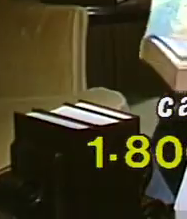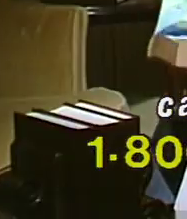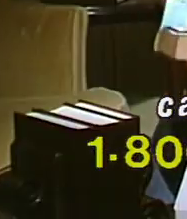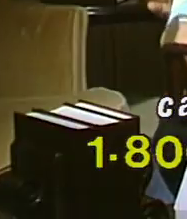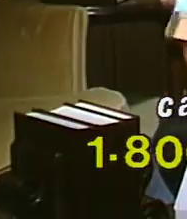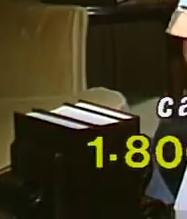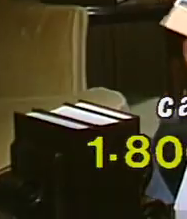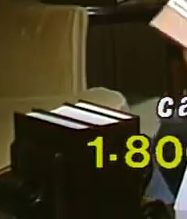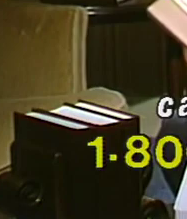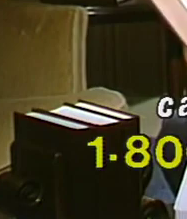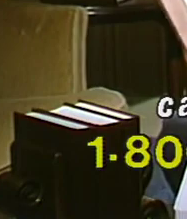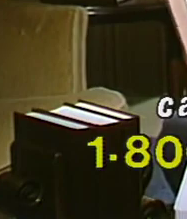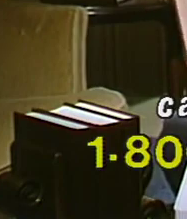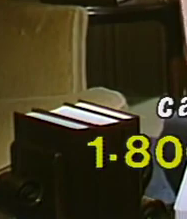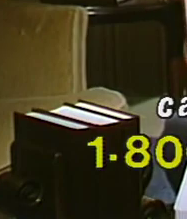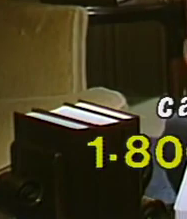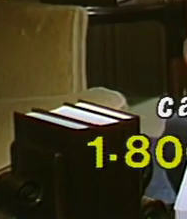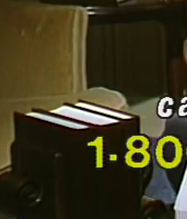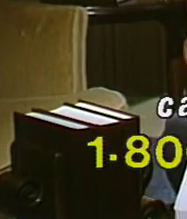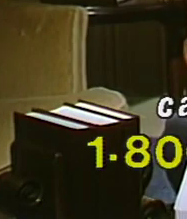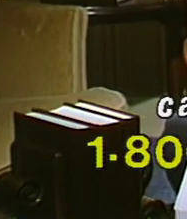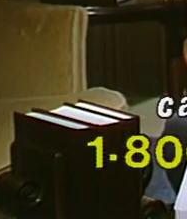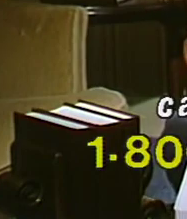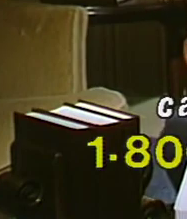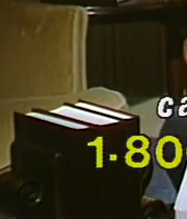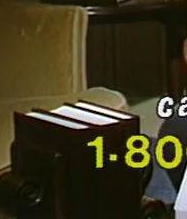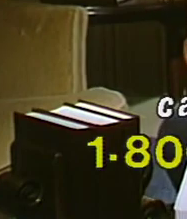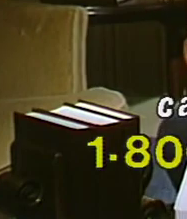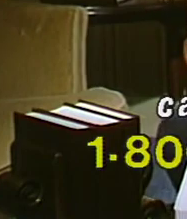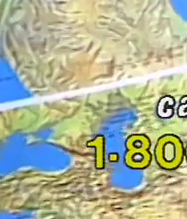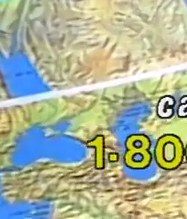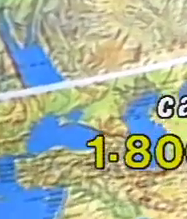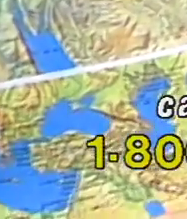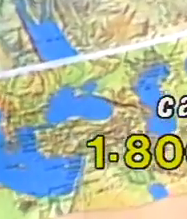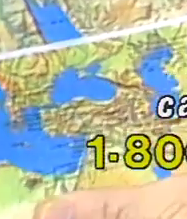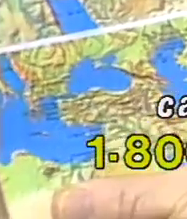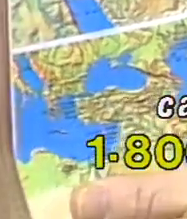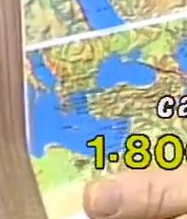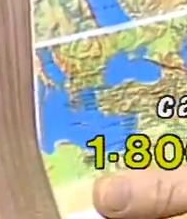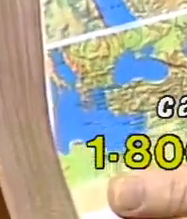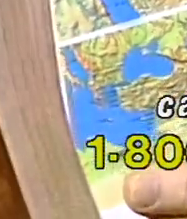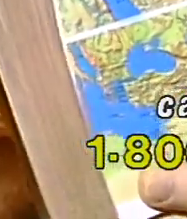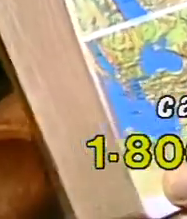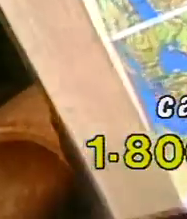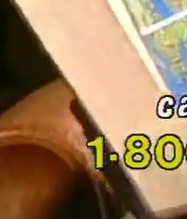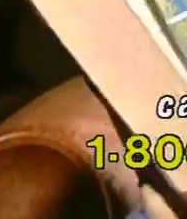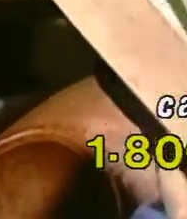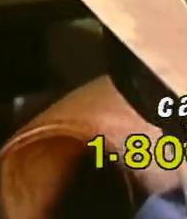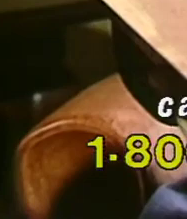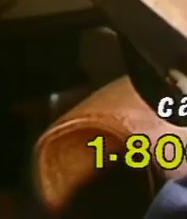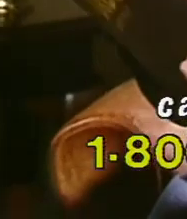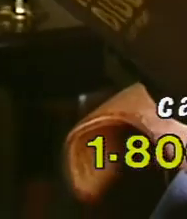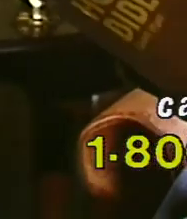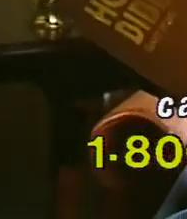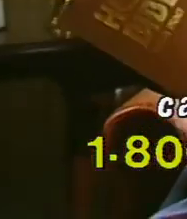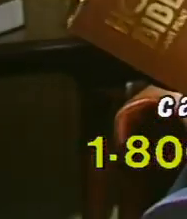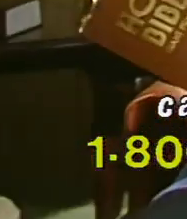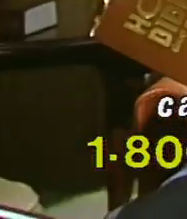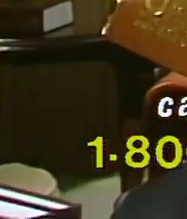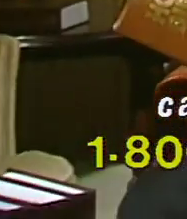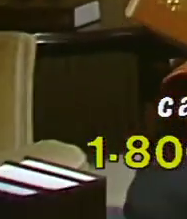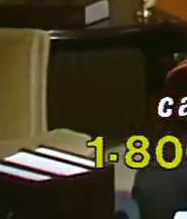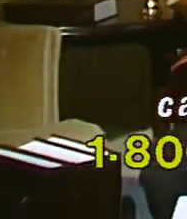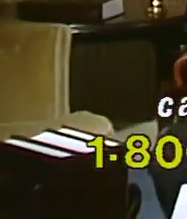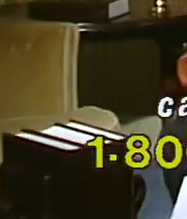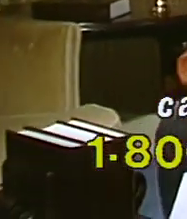help you to understand the geography of the Bible. And so, really, it is one of the finest